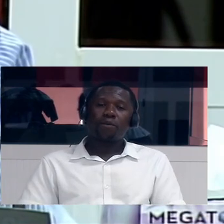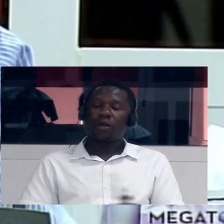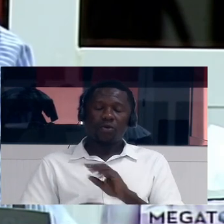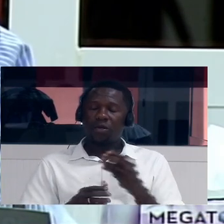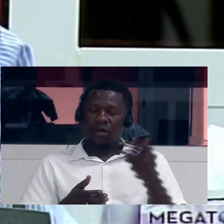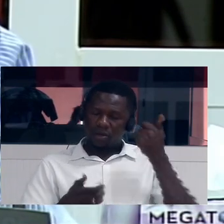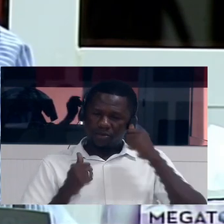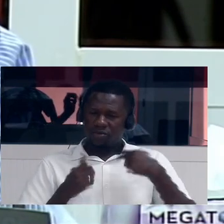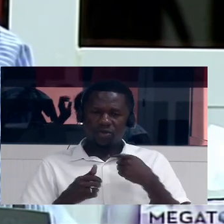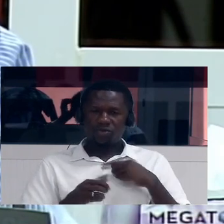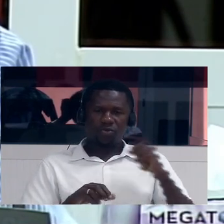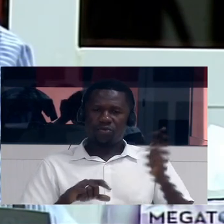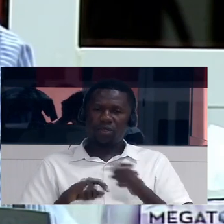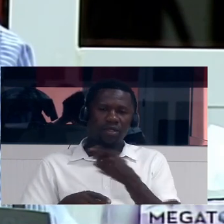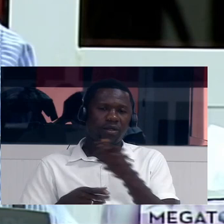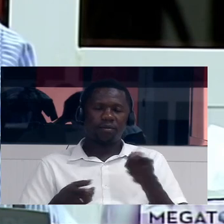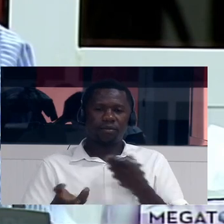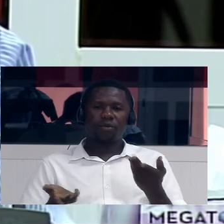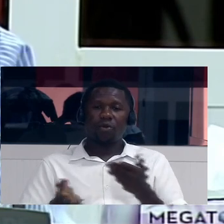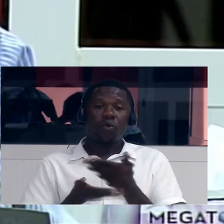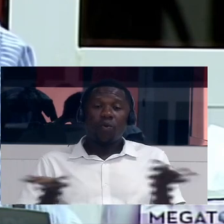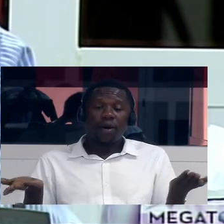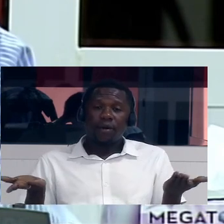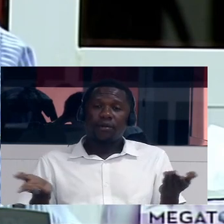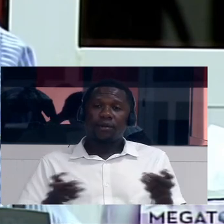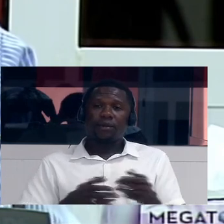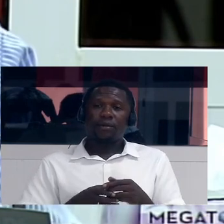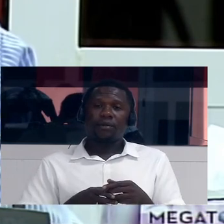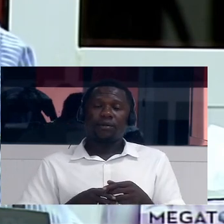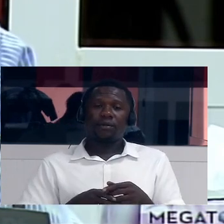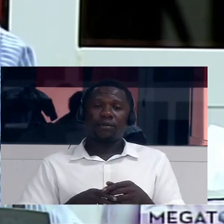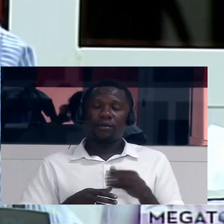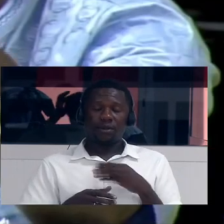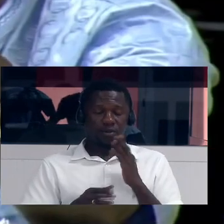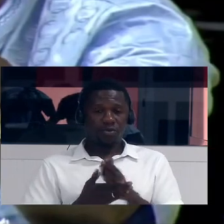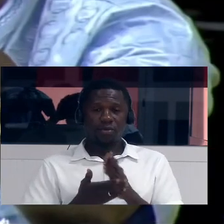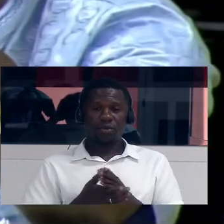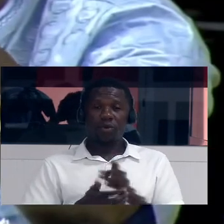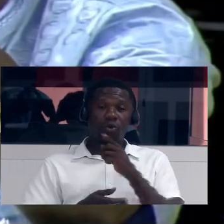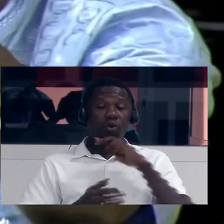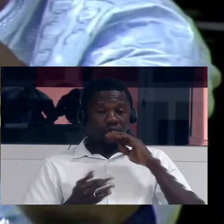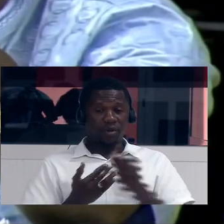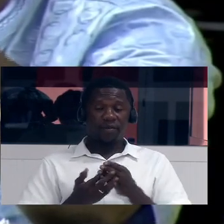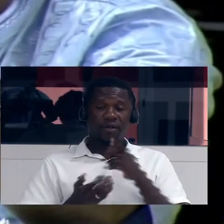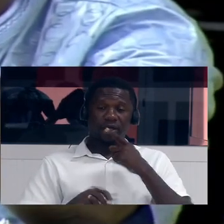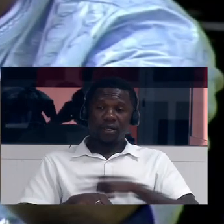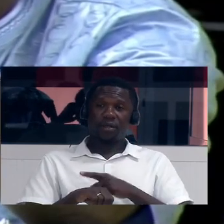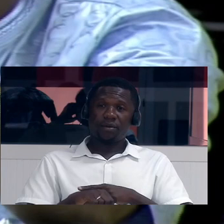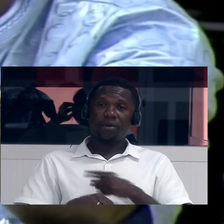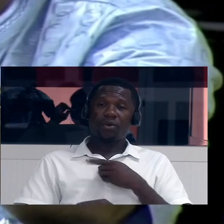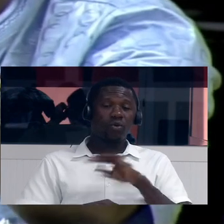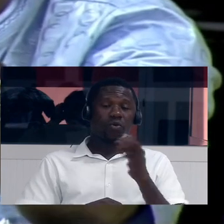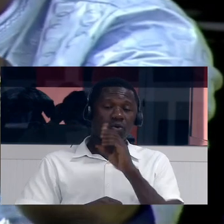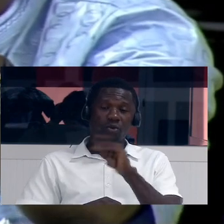to charge them. Why? It didn't occur to me, that's the truth. You believed at the time that you could not